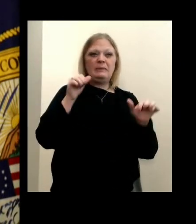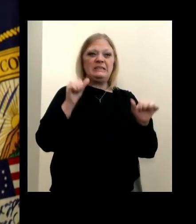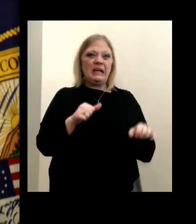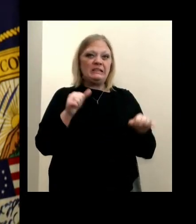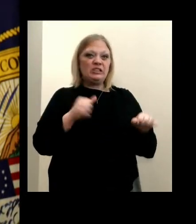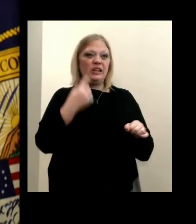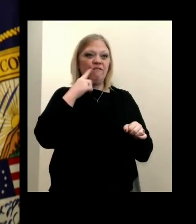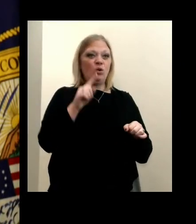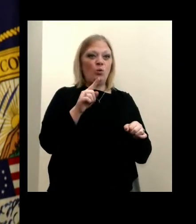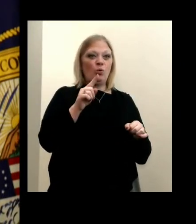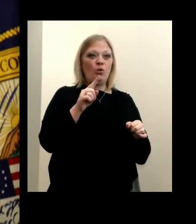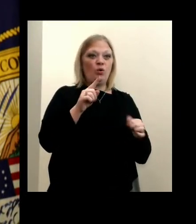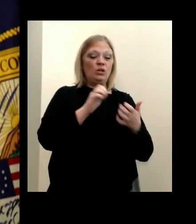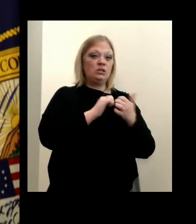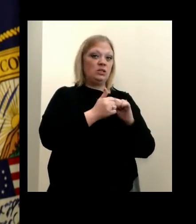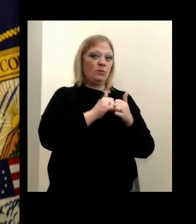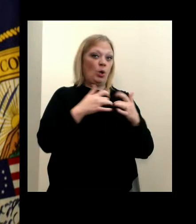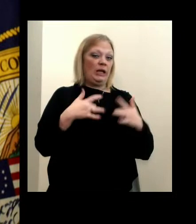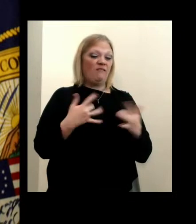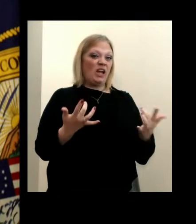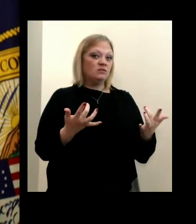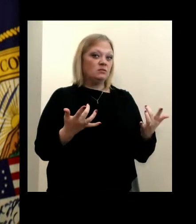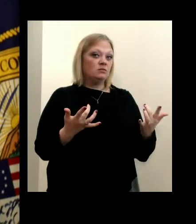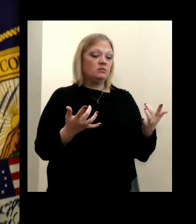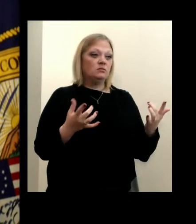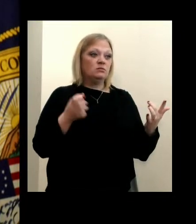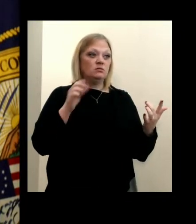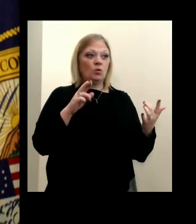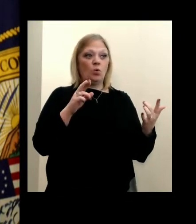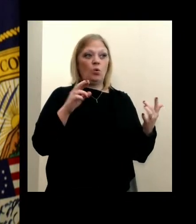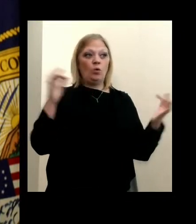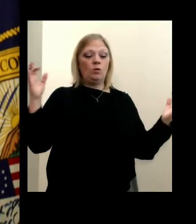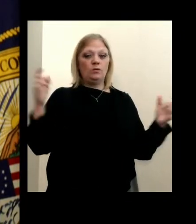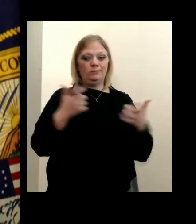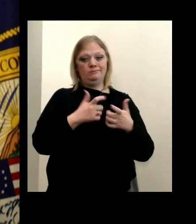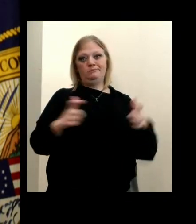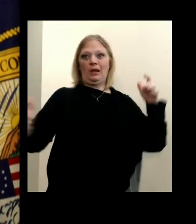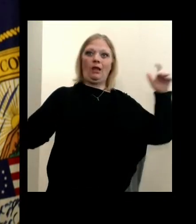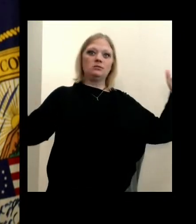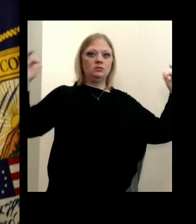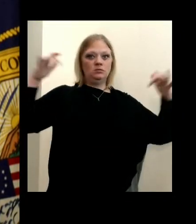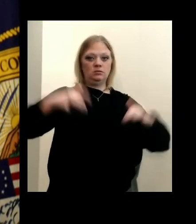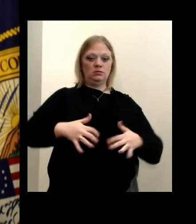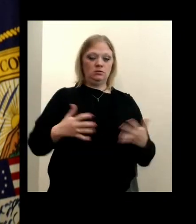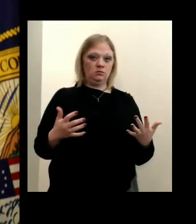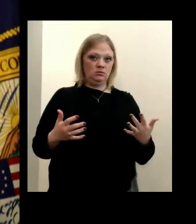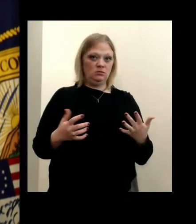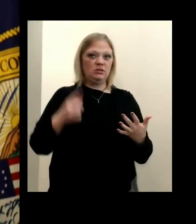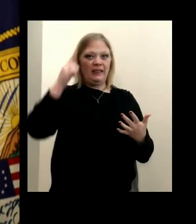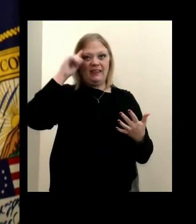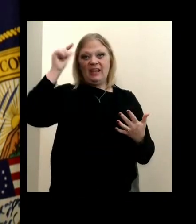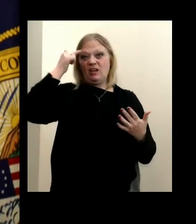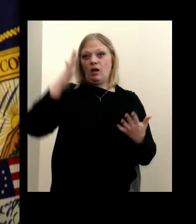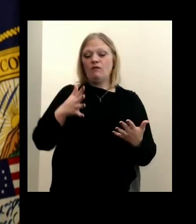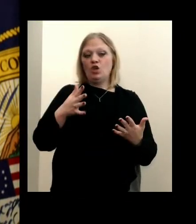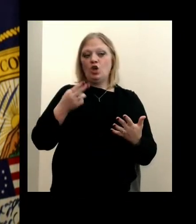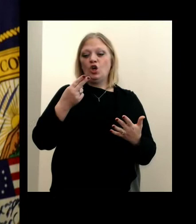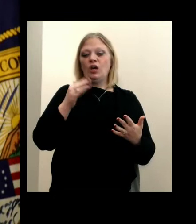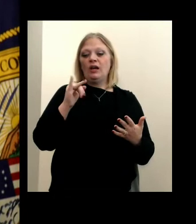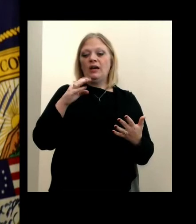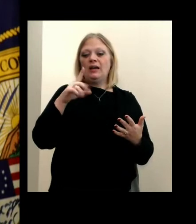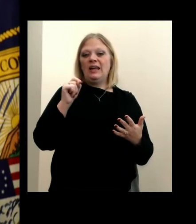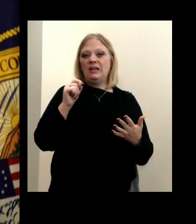other sporting events or mass gatherings. And I think the governor hinted at Broadway at one